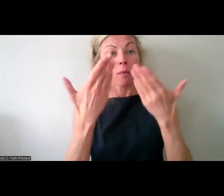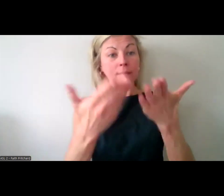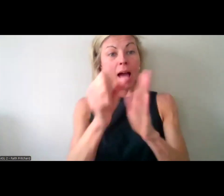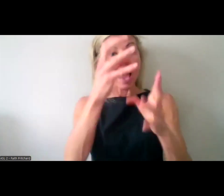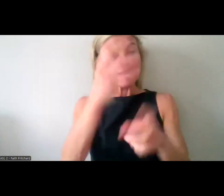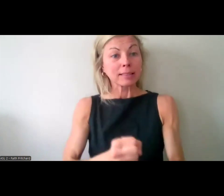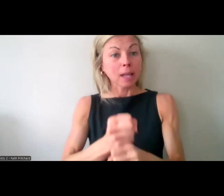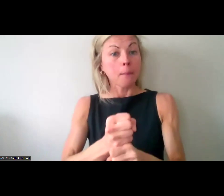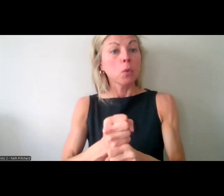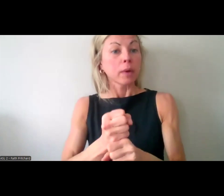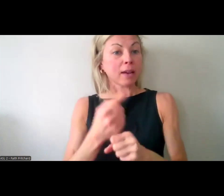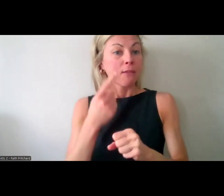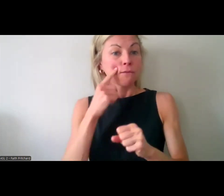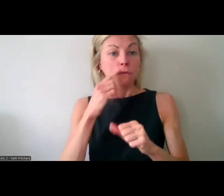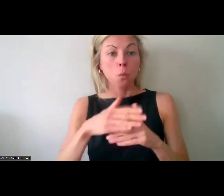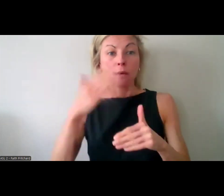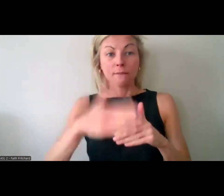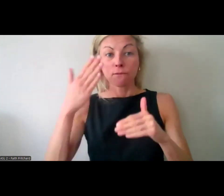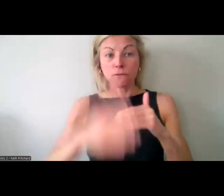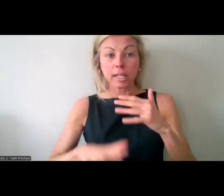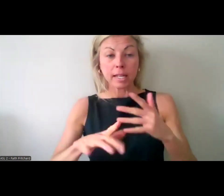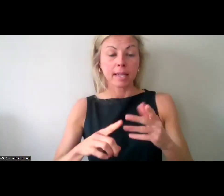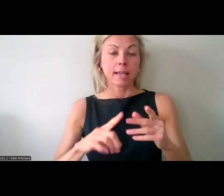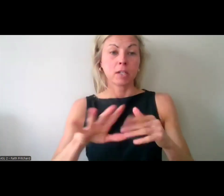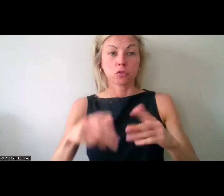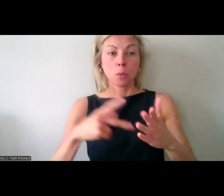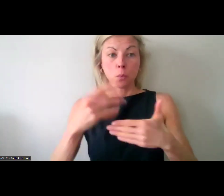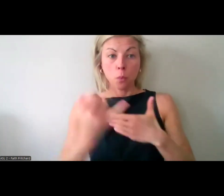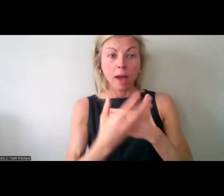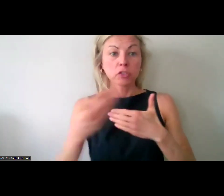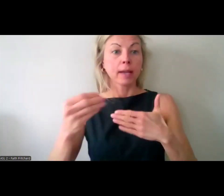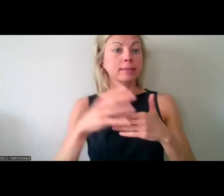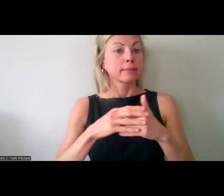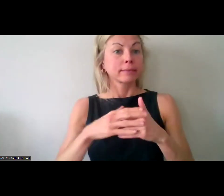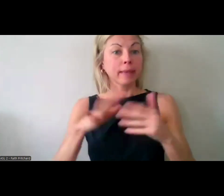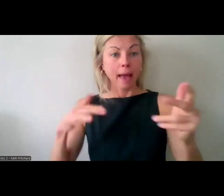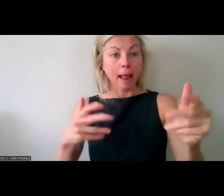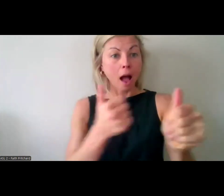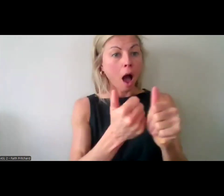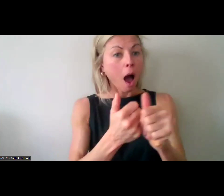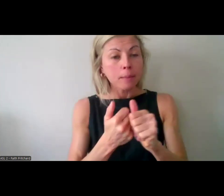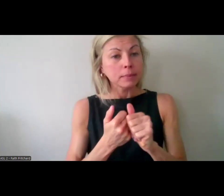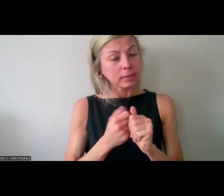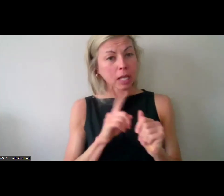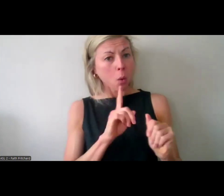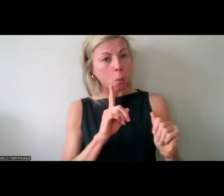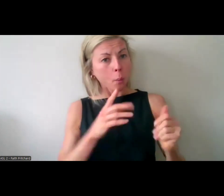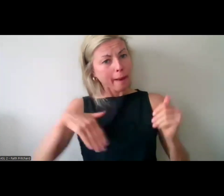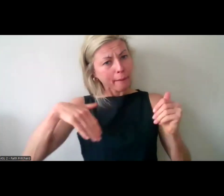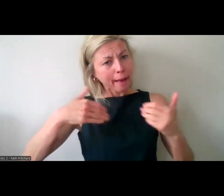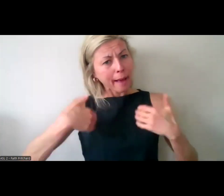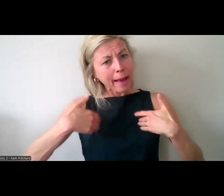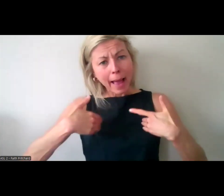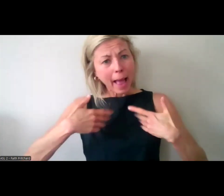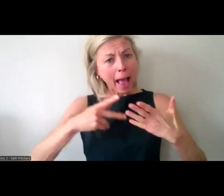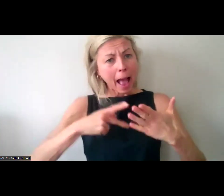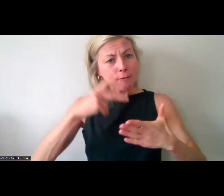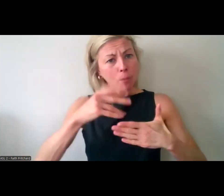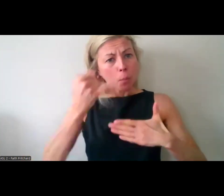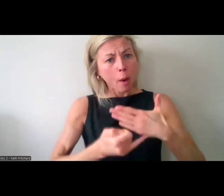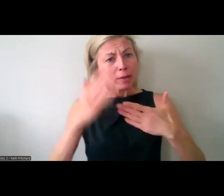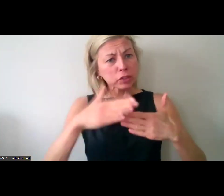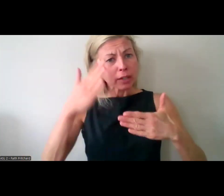completed initiatives and an update on the ongoing initiatives where progress has not been completed. So we'd like to